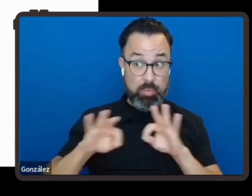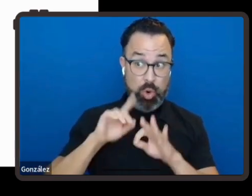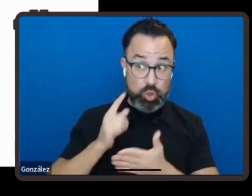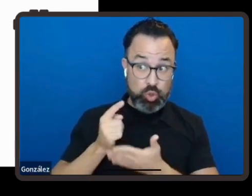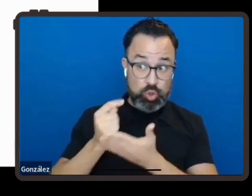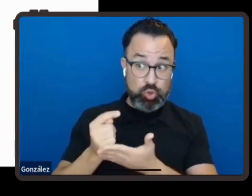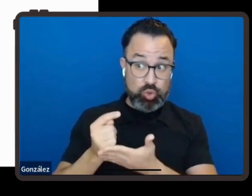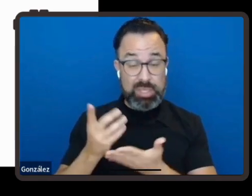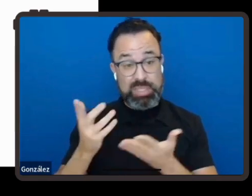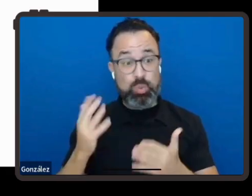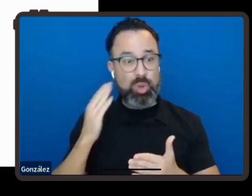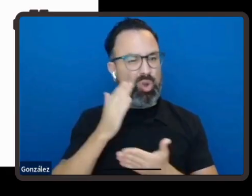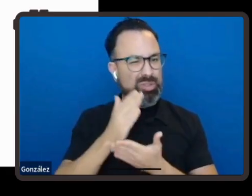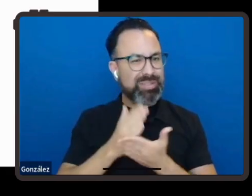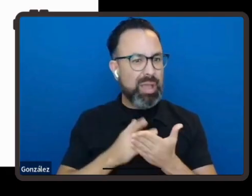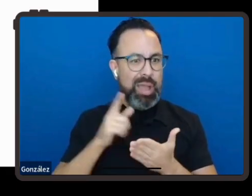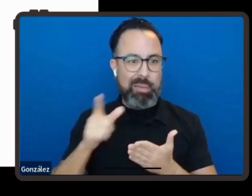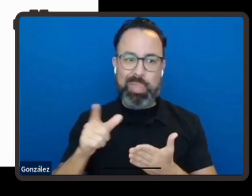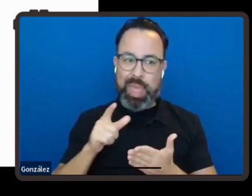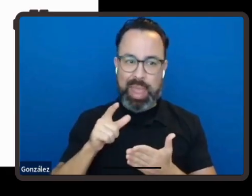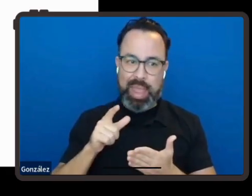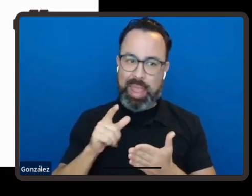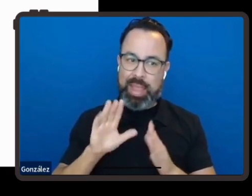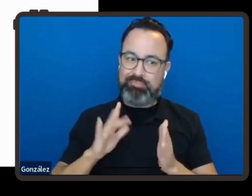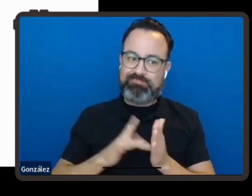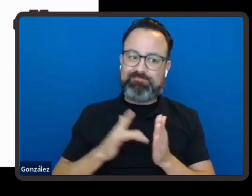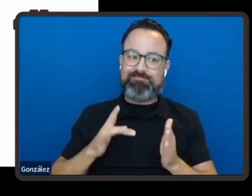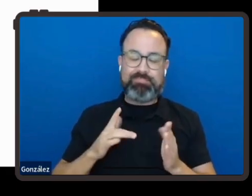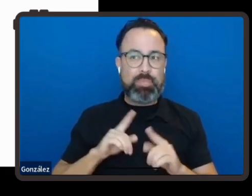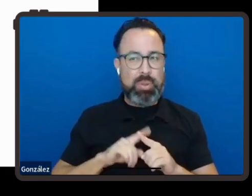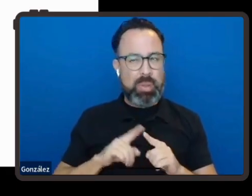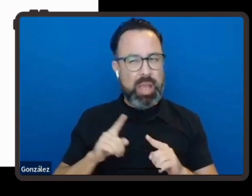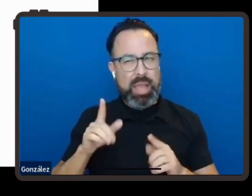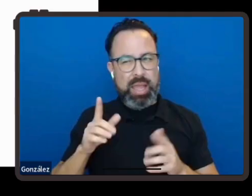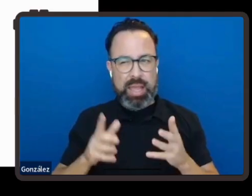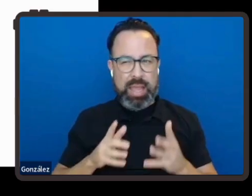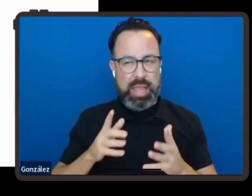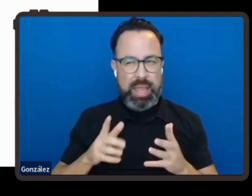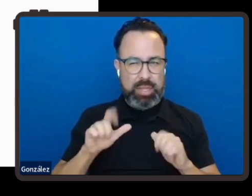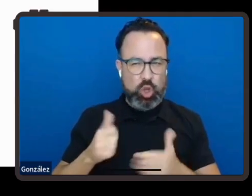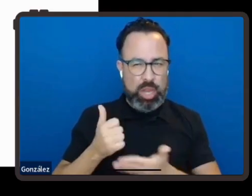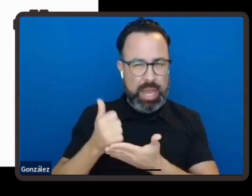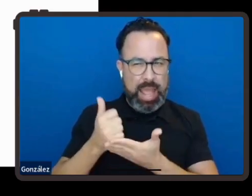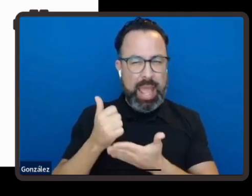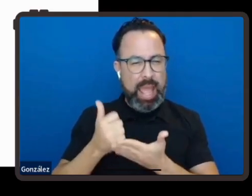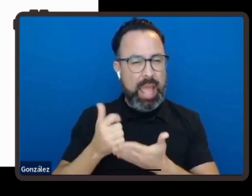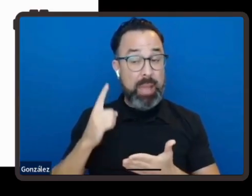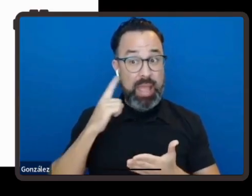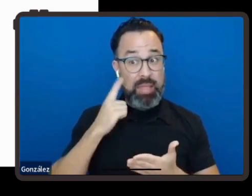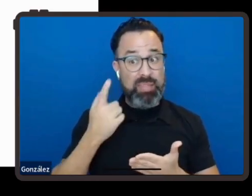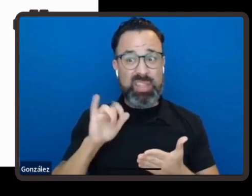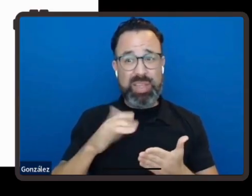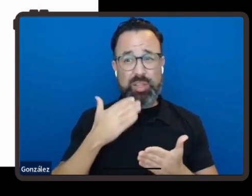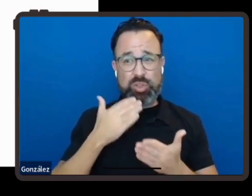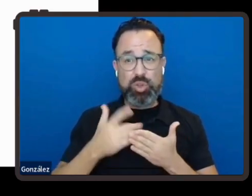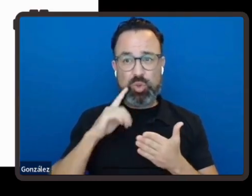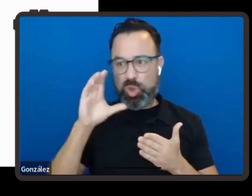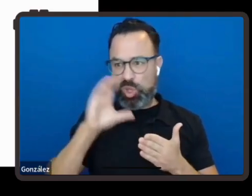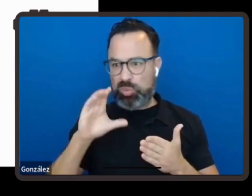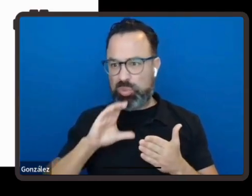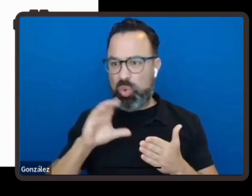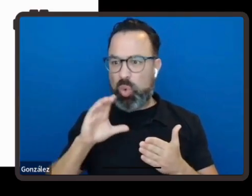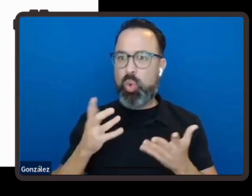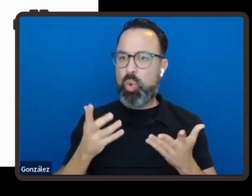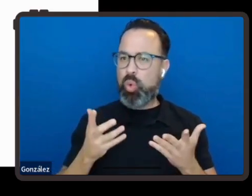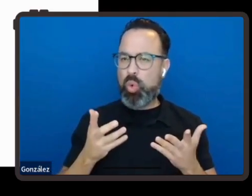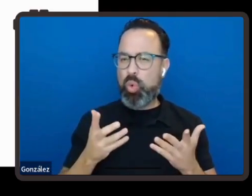actually improve well-being? I think there is something in that. I think it's something to explore. You'd explore that with an endocrinologist,